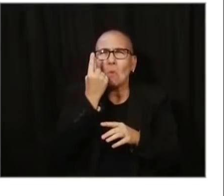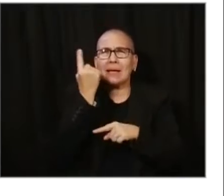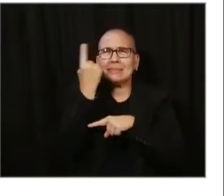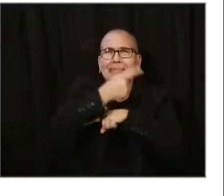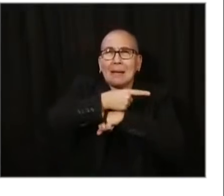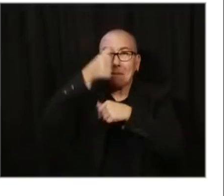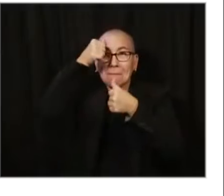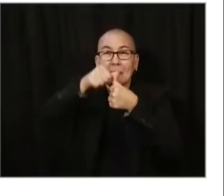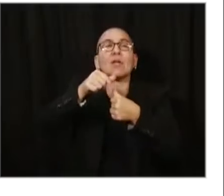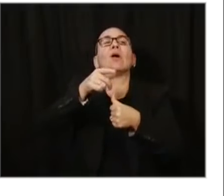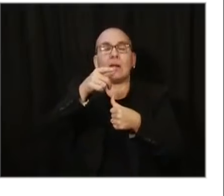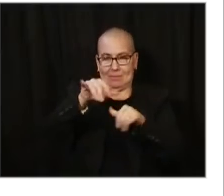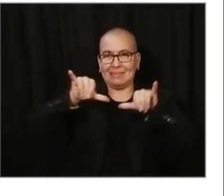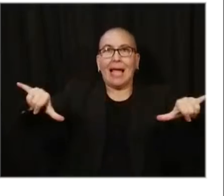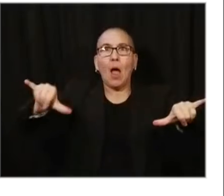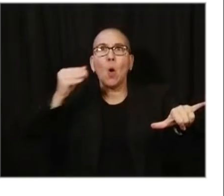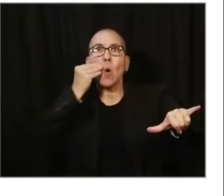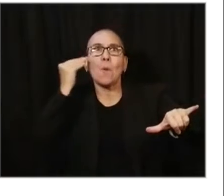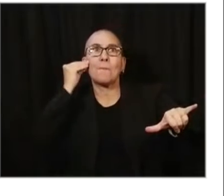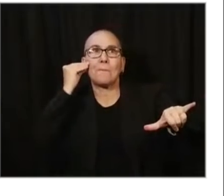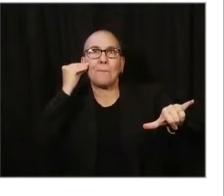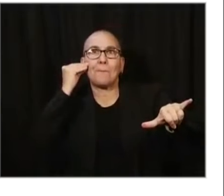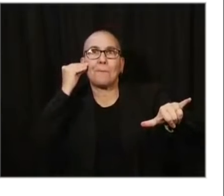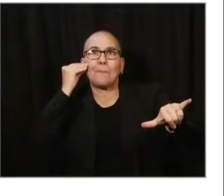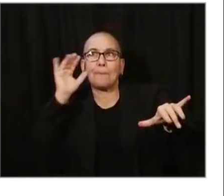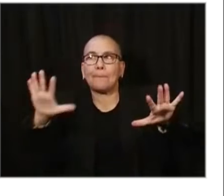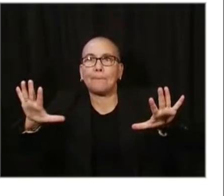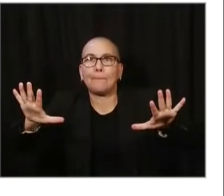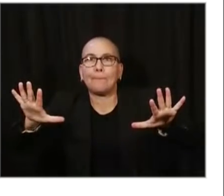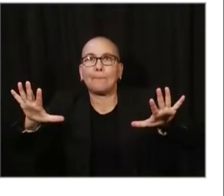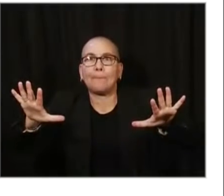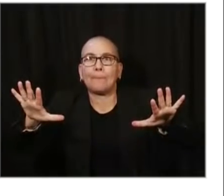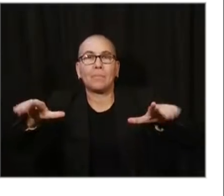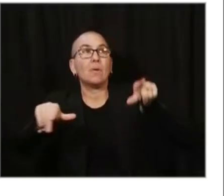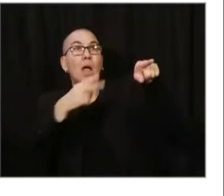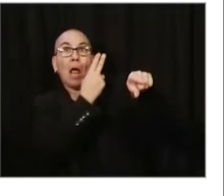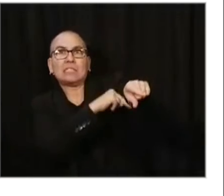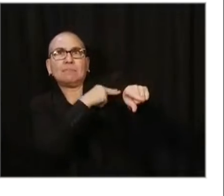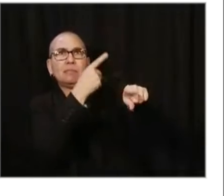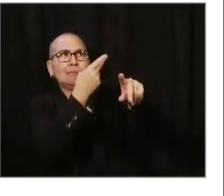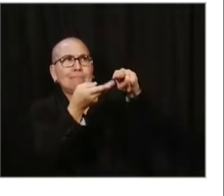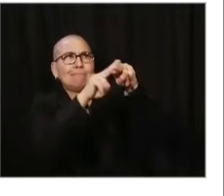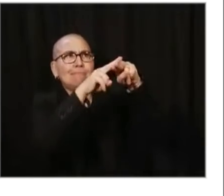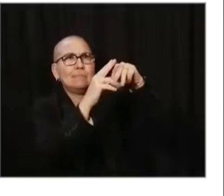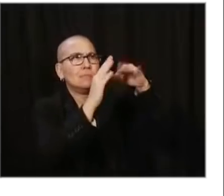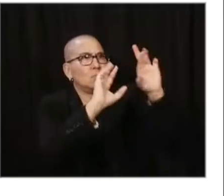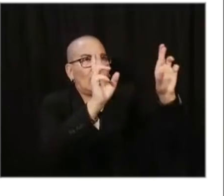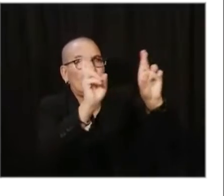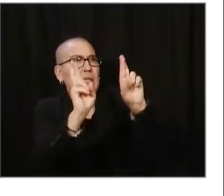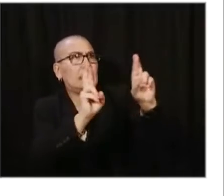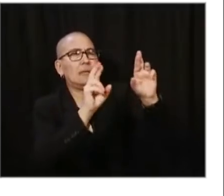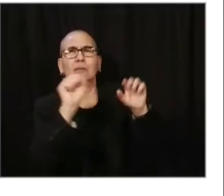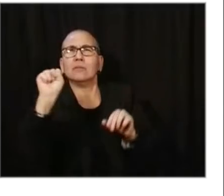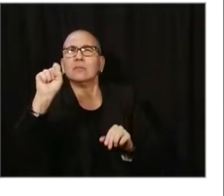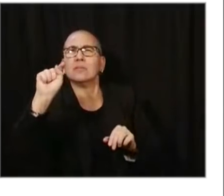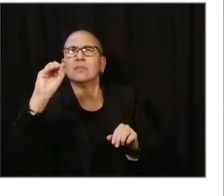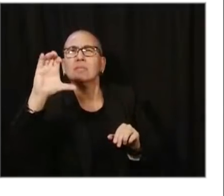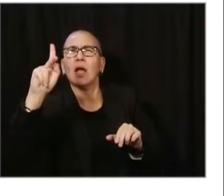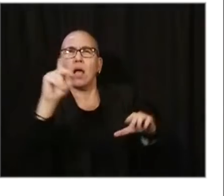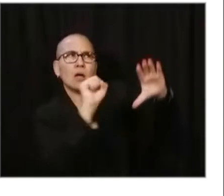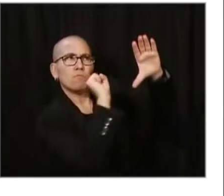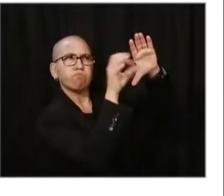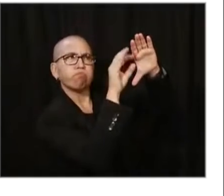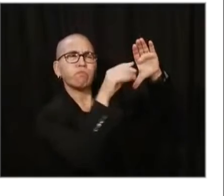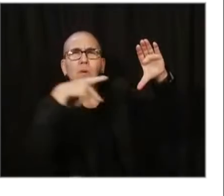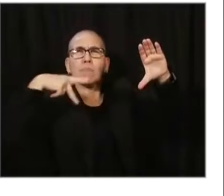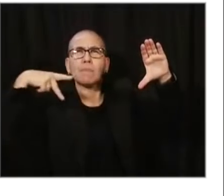hospitals built capacity. We sourced PPE. We learned how to live with, to a certain degree, what was happening with COVID